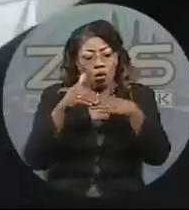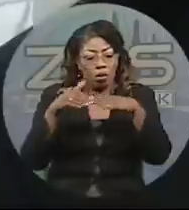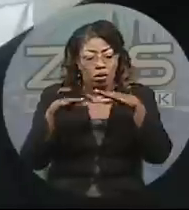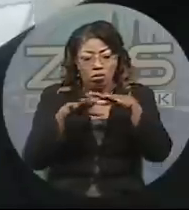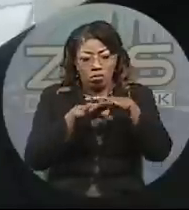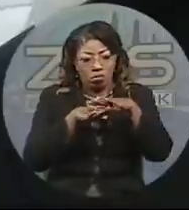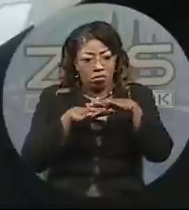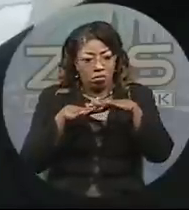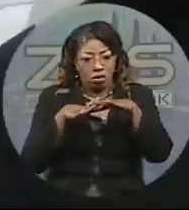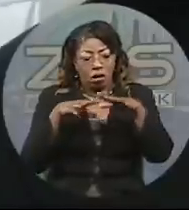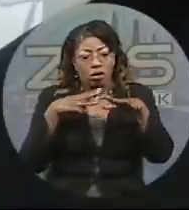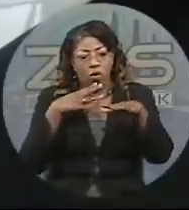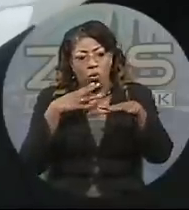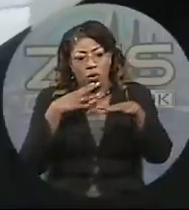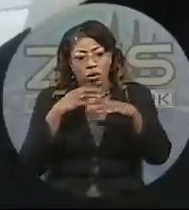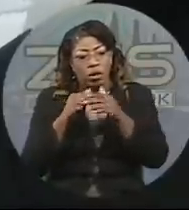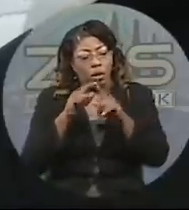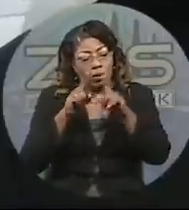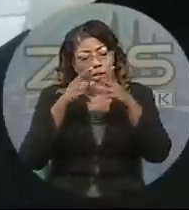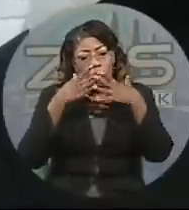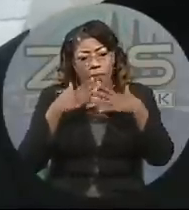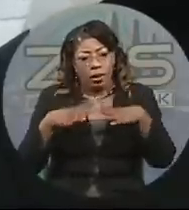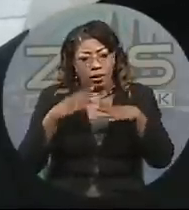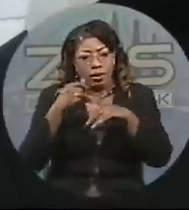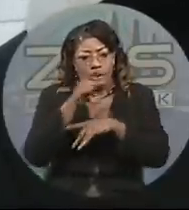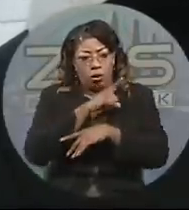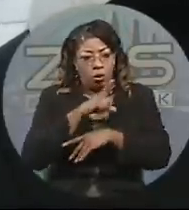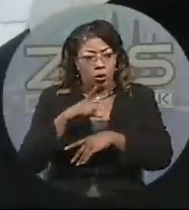and bless the Lord.